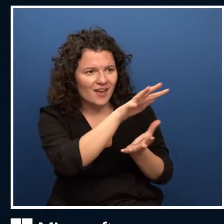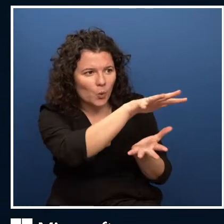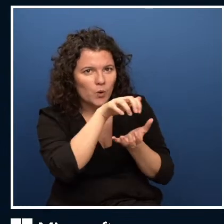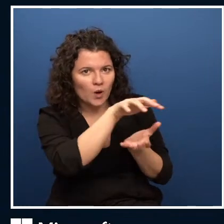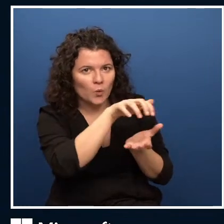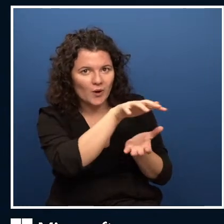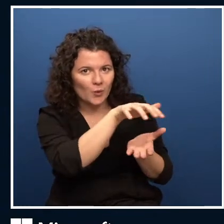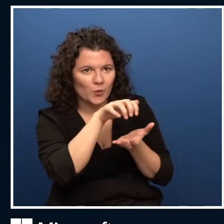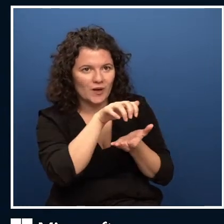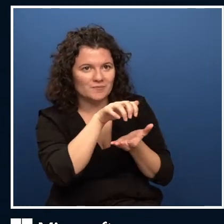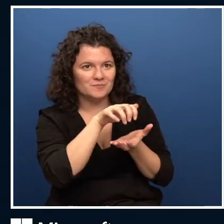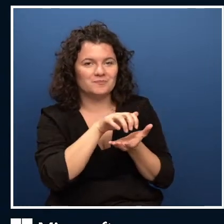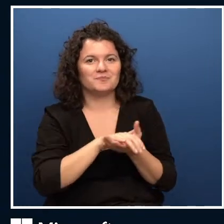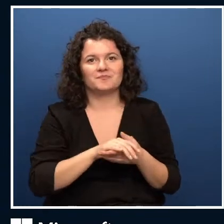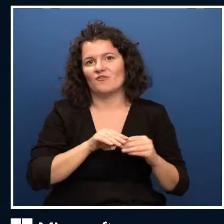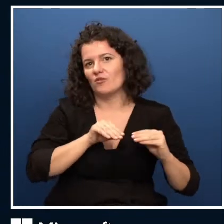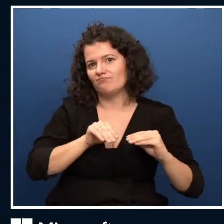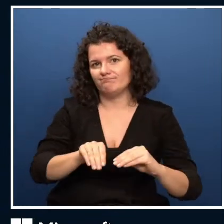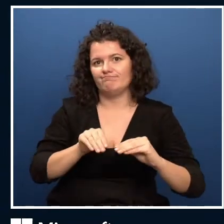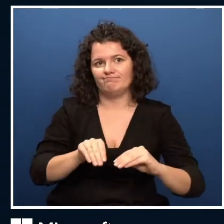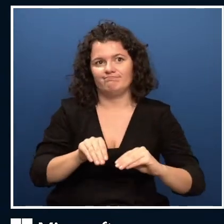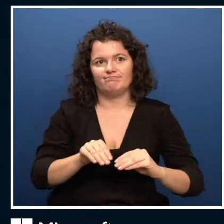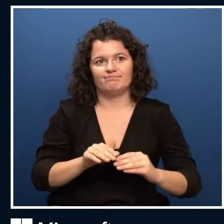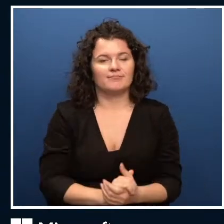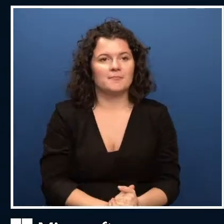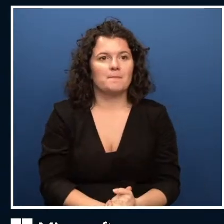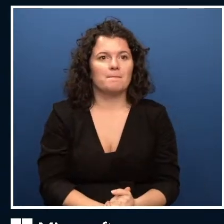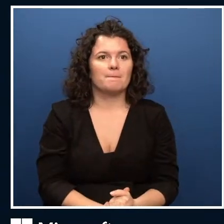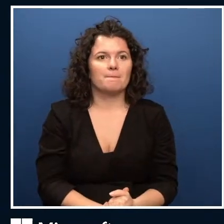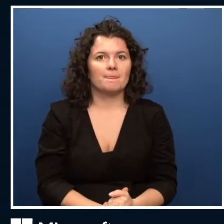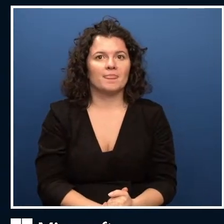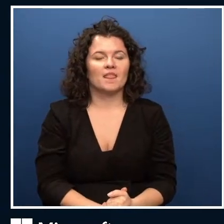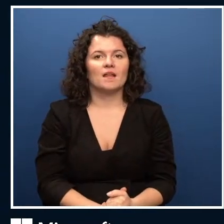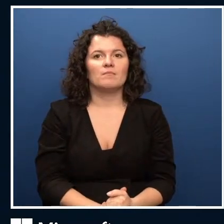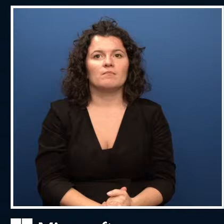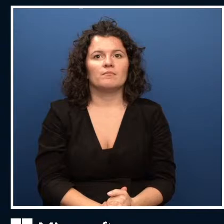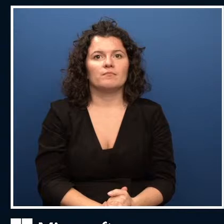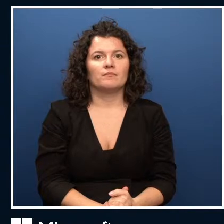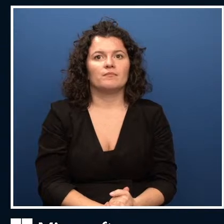Before that, I want to talk a bit about sign language processing.